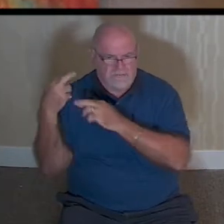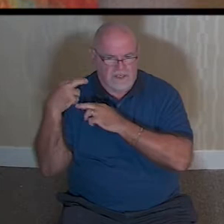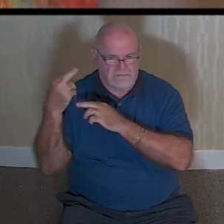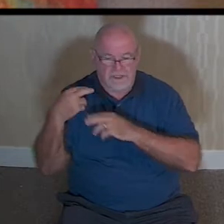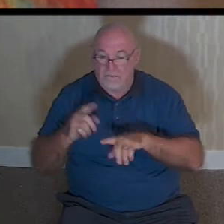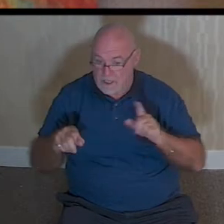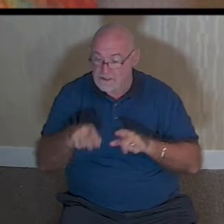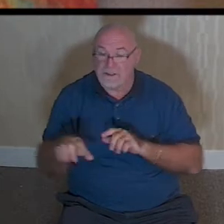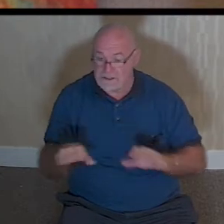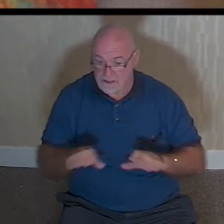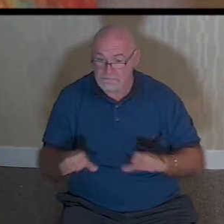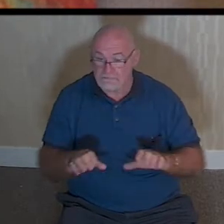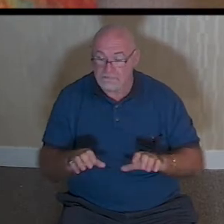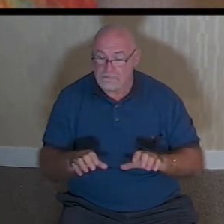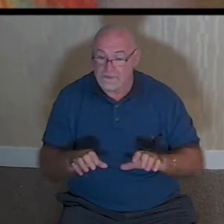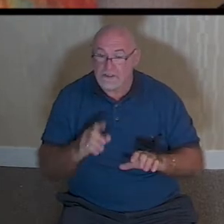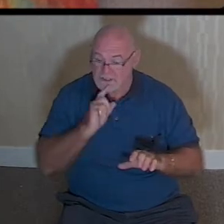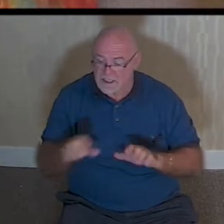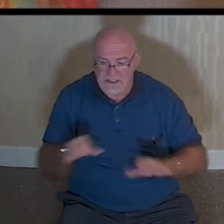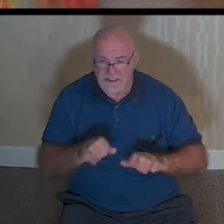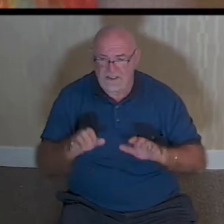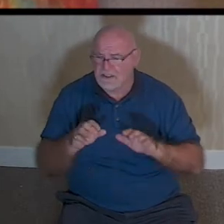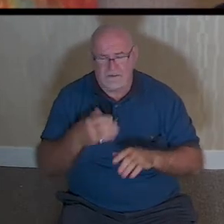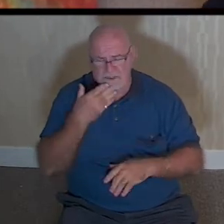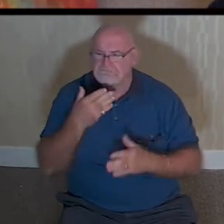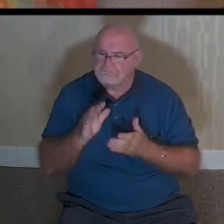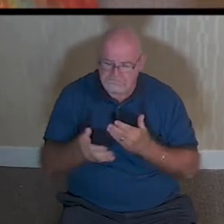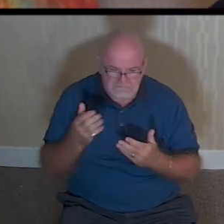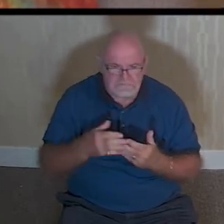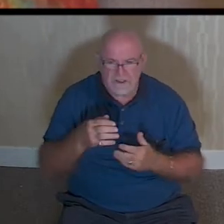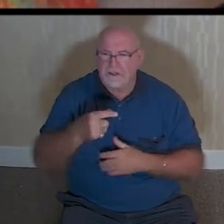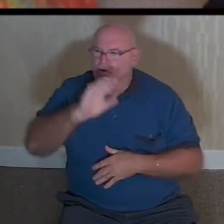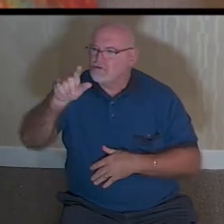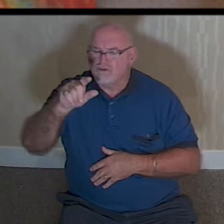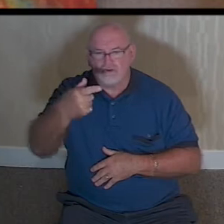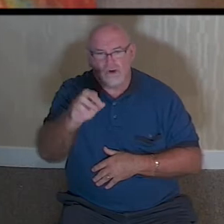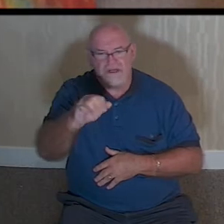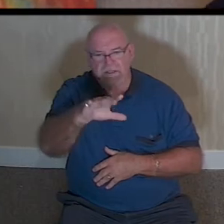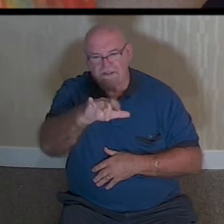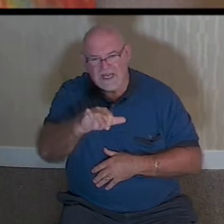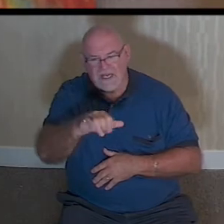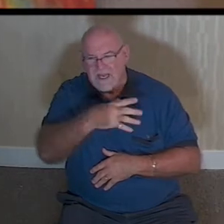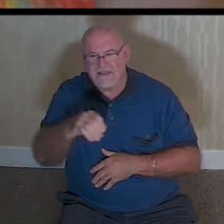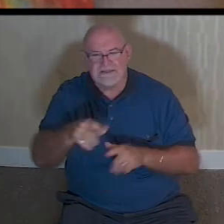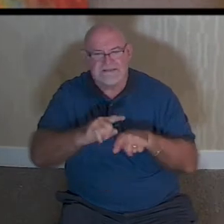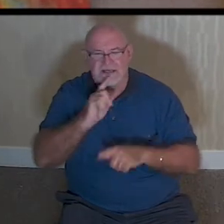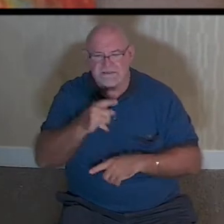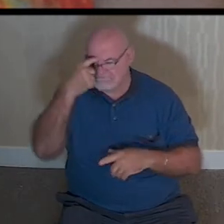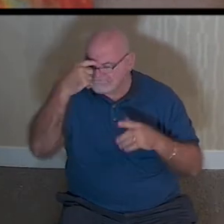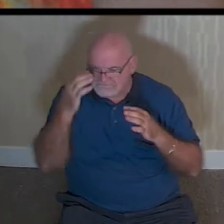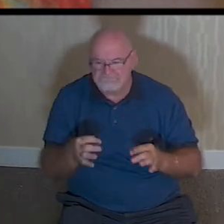But she did it, and she did it graciously, and she stayed firm in her conviction of her spiritual